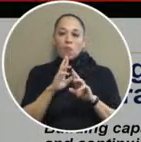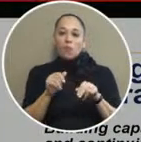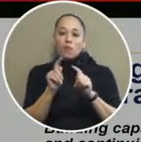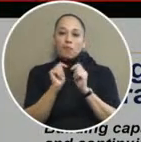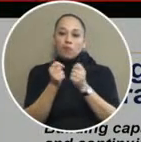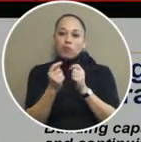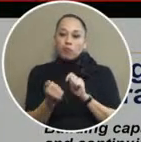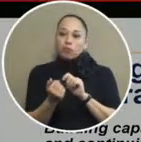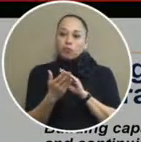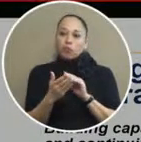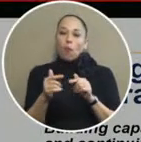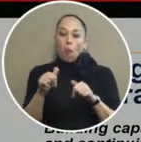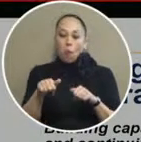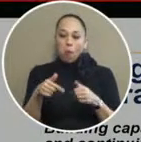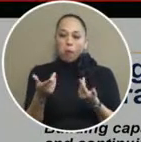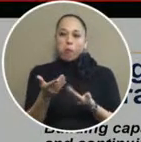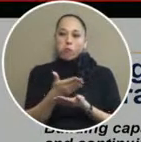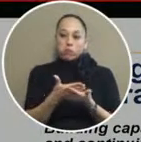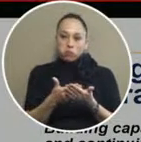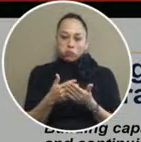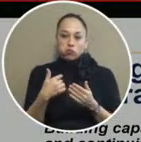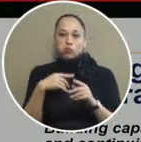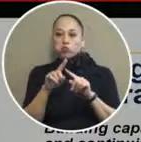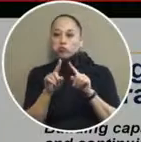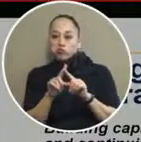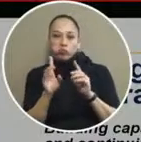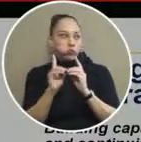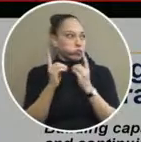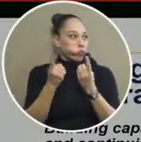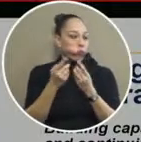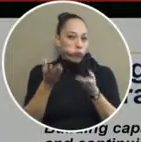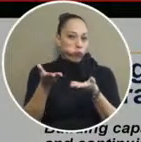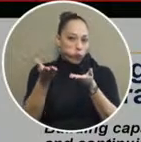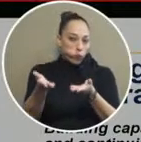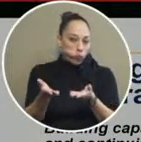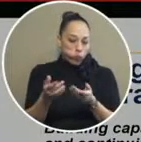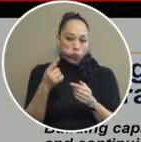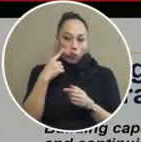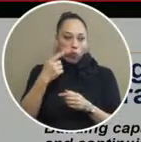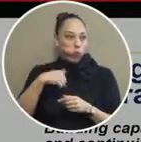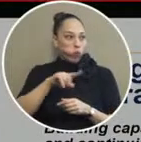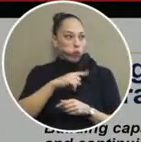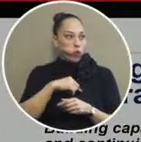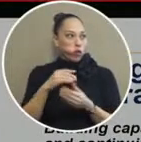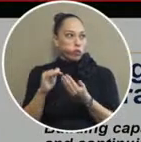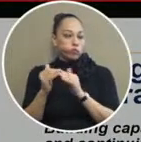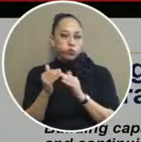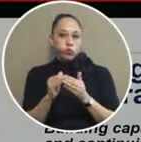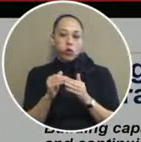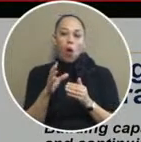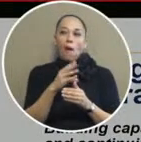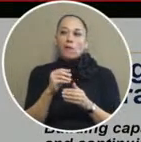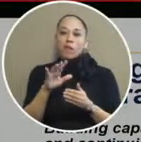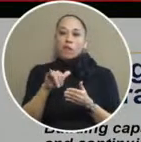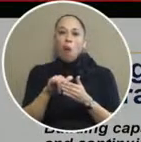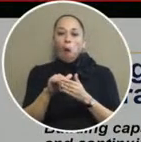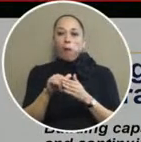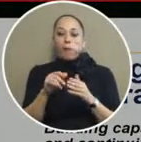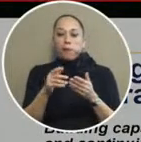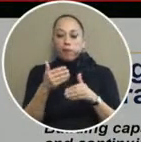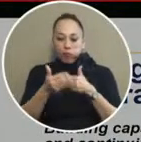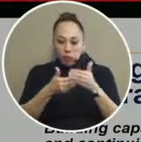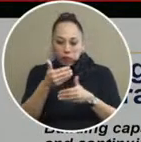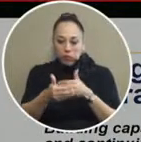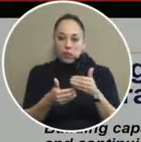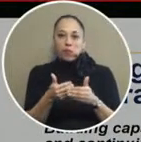address the space requirements to provide a response to our community, as well as look at the infrastructure moving